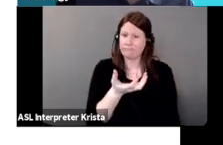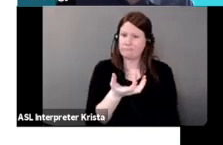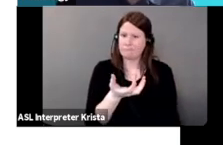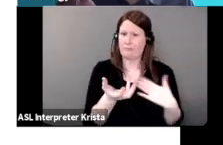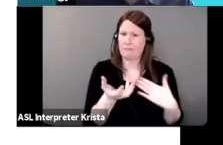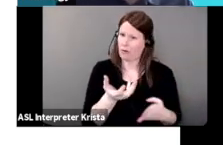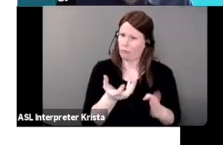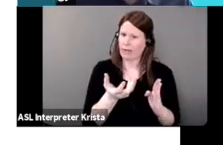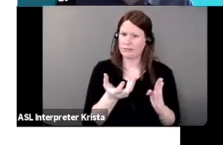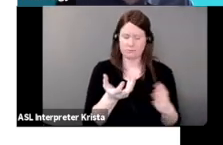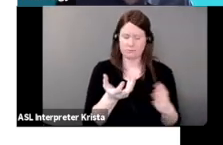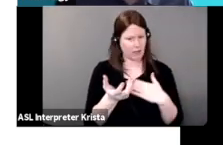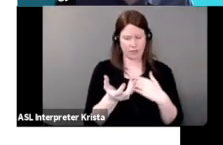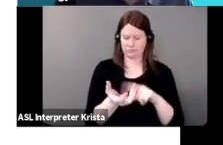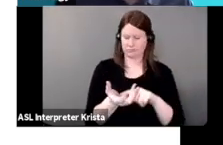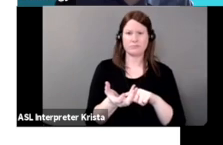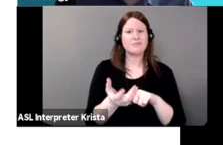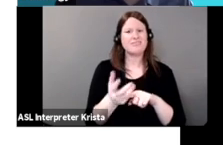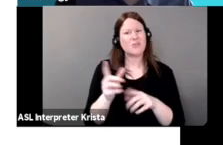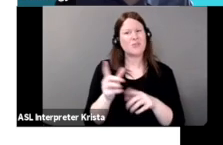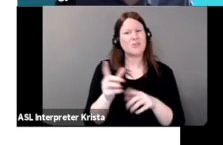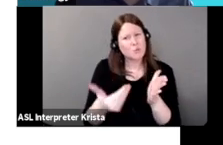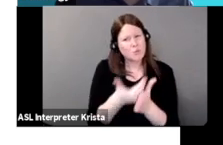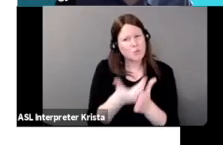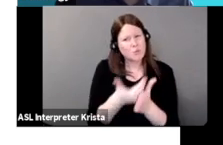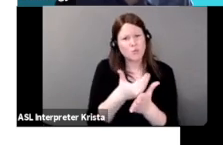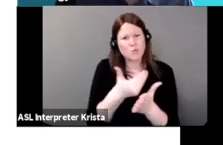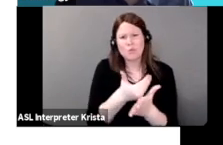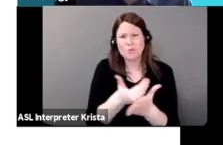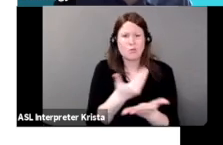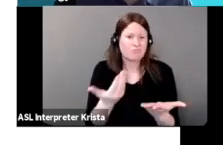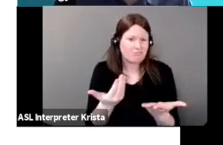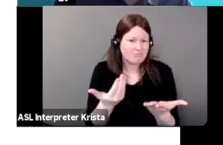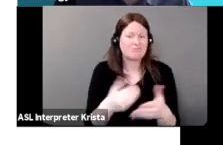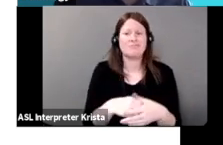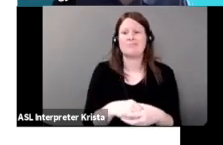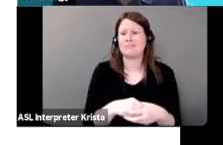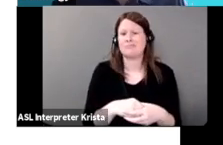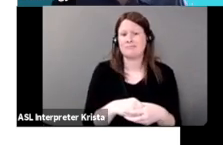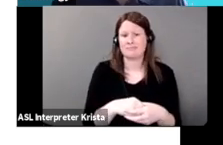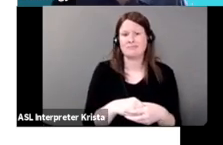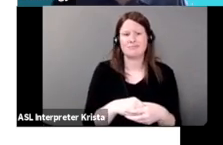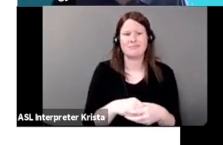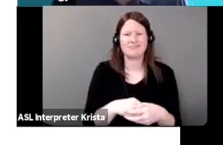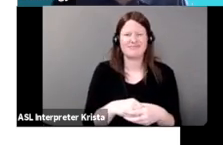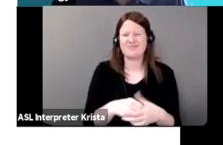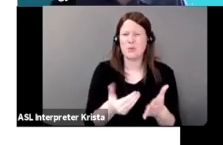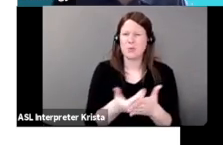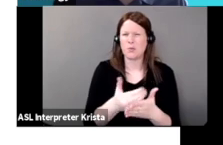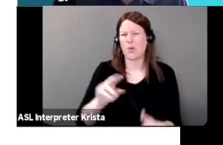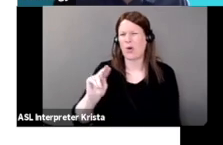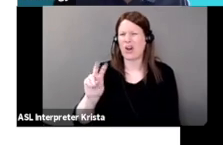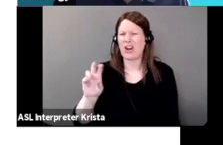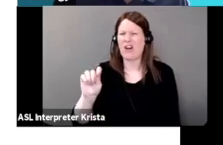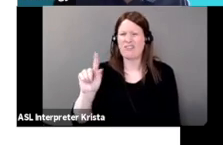And in the parlance of the trade and in legalese, we contrast novelty with anticipation. We